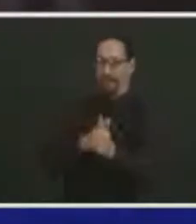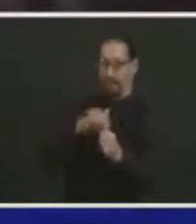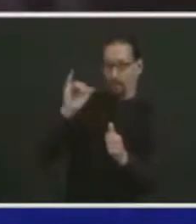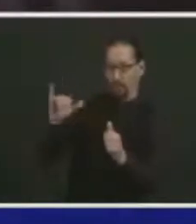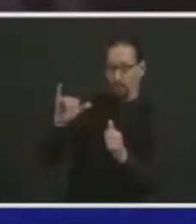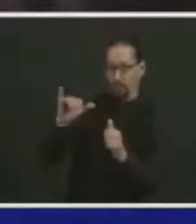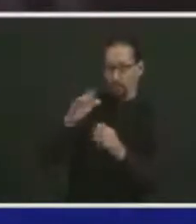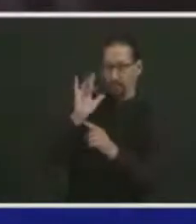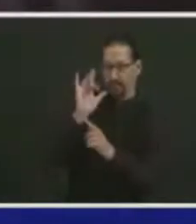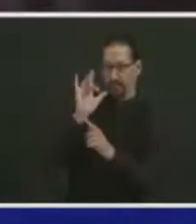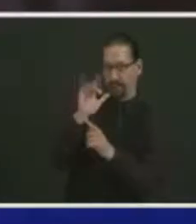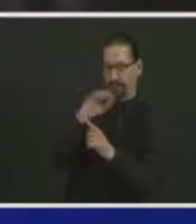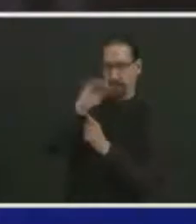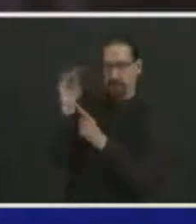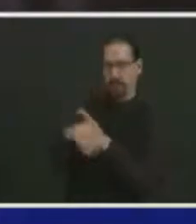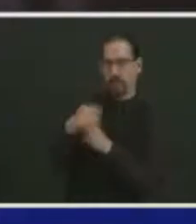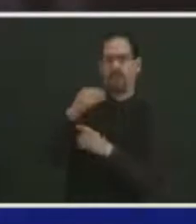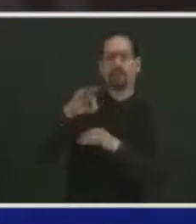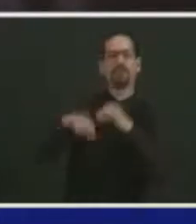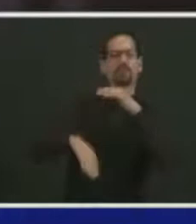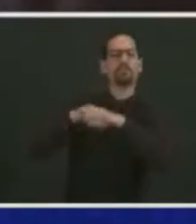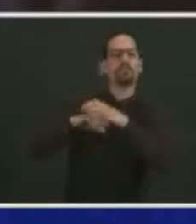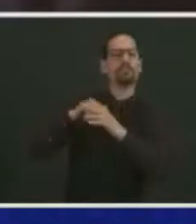25% occupancy in that place of worship.